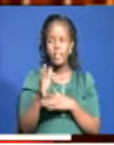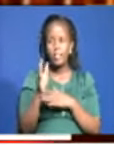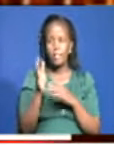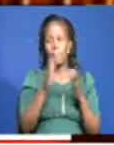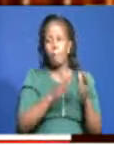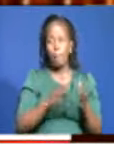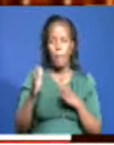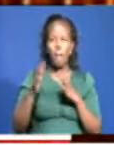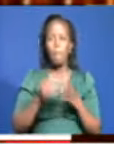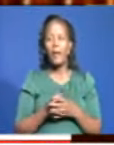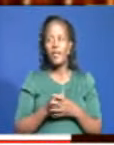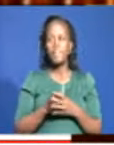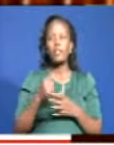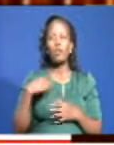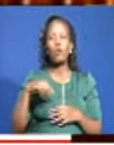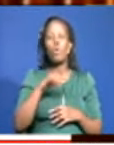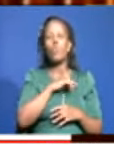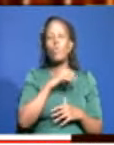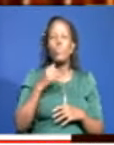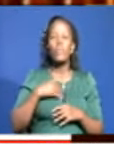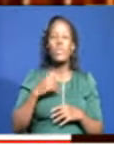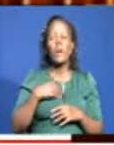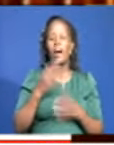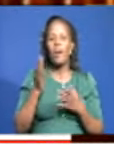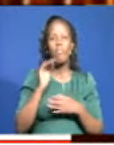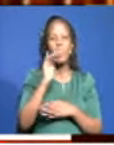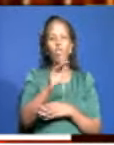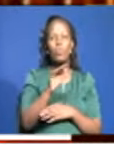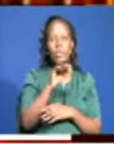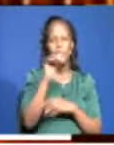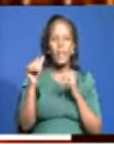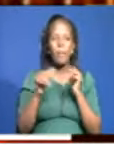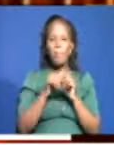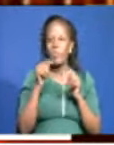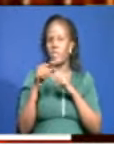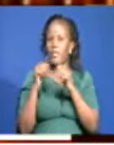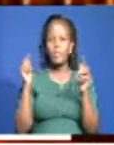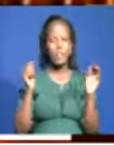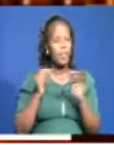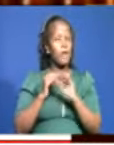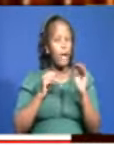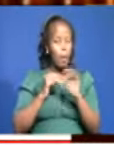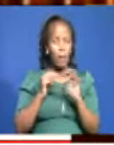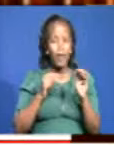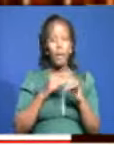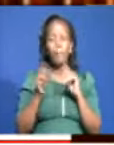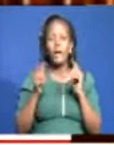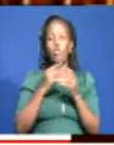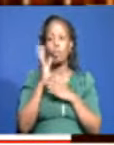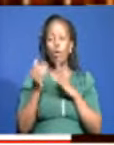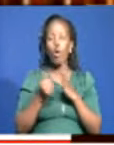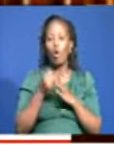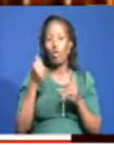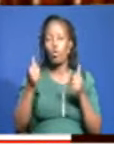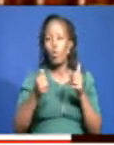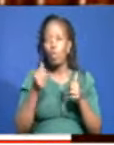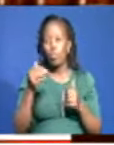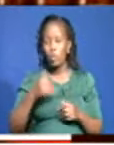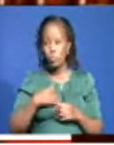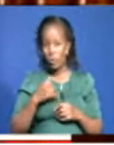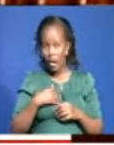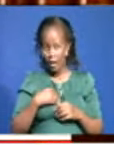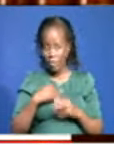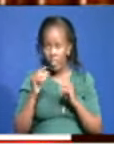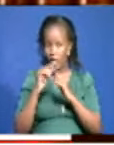We don't have a request bundle in extradition. We have an extradition bundle. And then in that bundle, there is